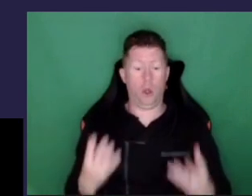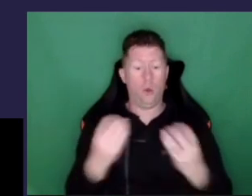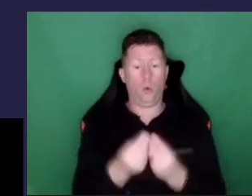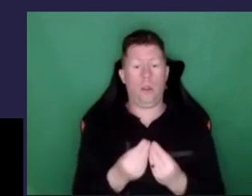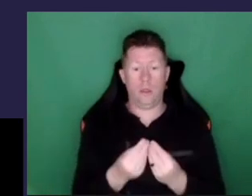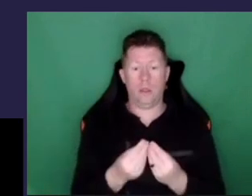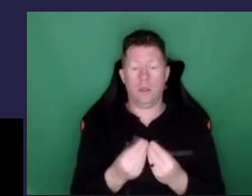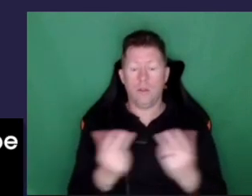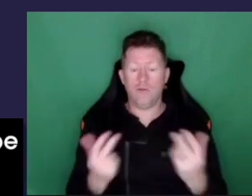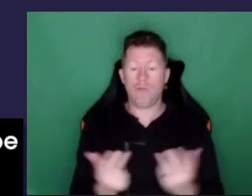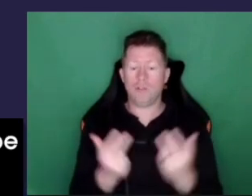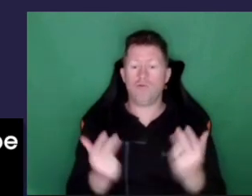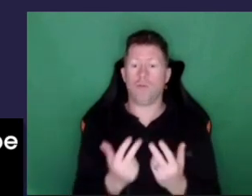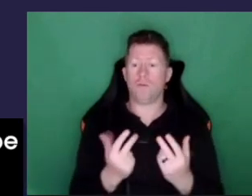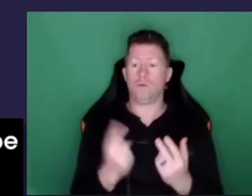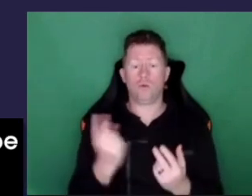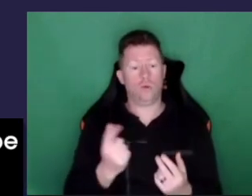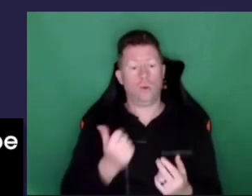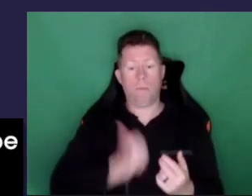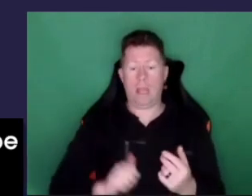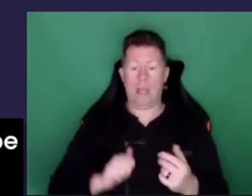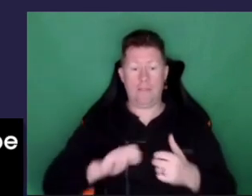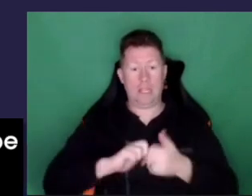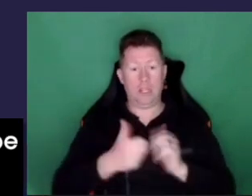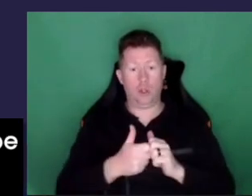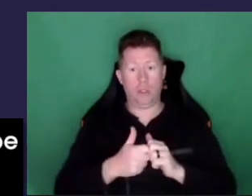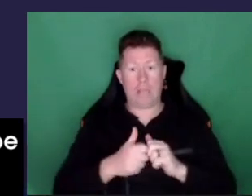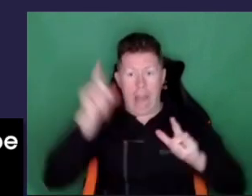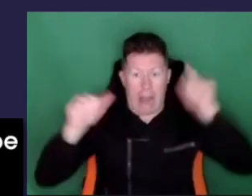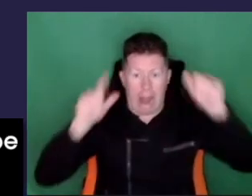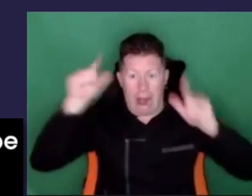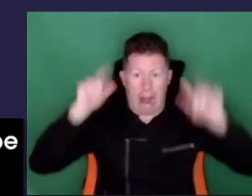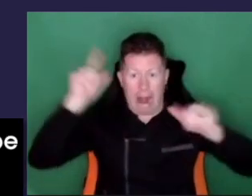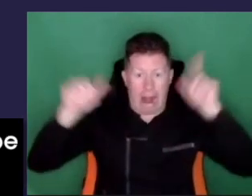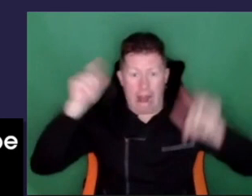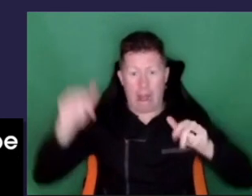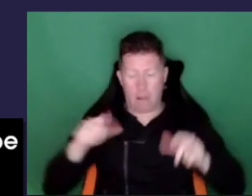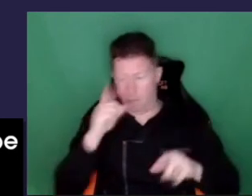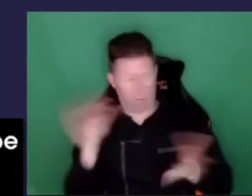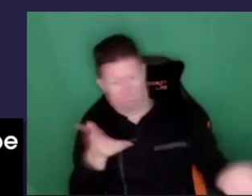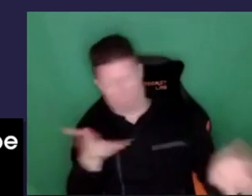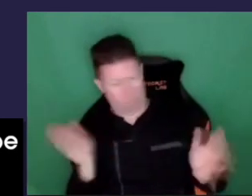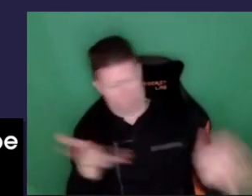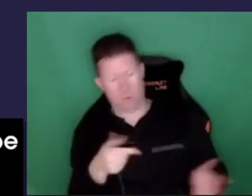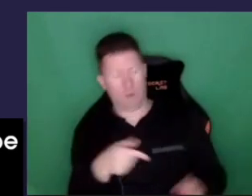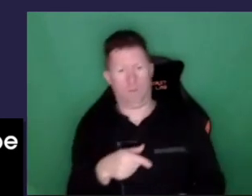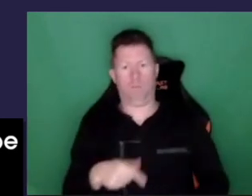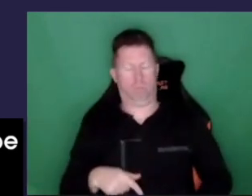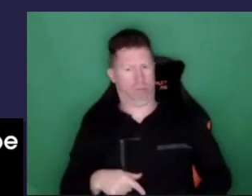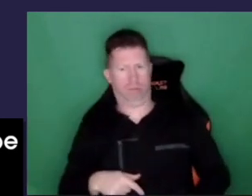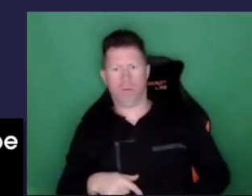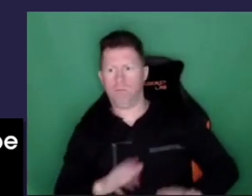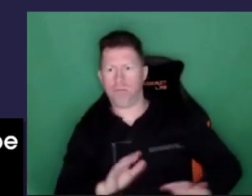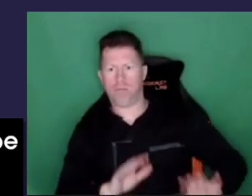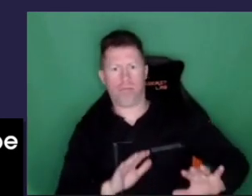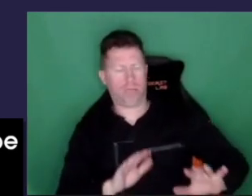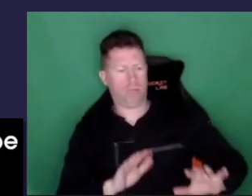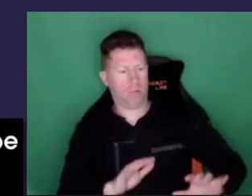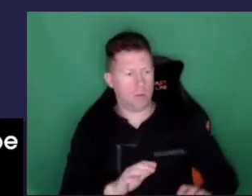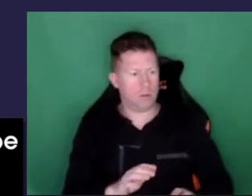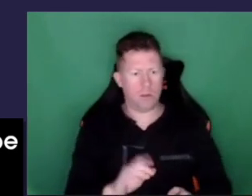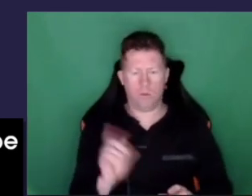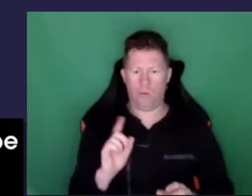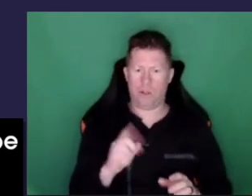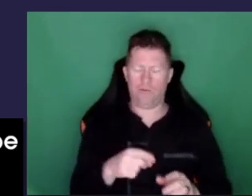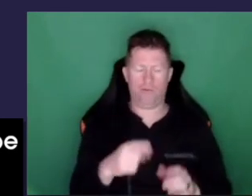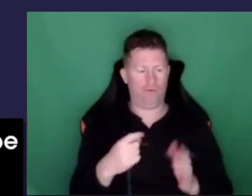some behavioral challenges and happened to be really loud, that might be considered a radical act as well.